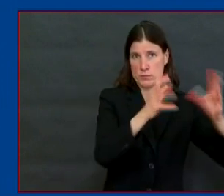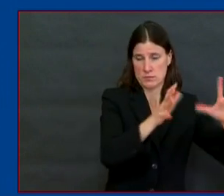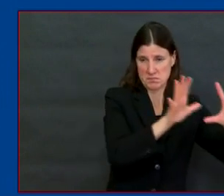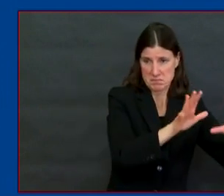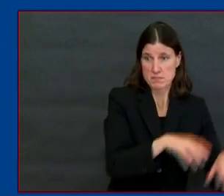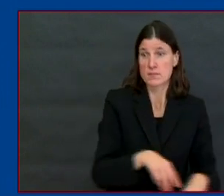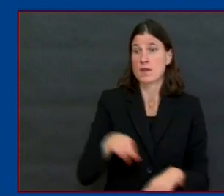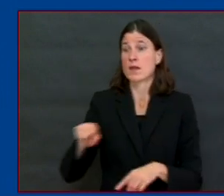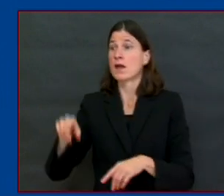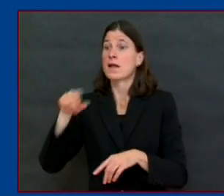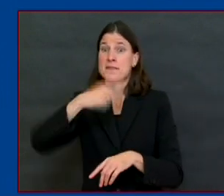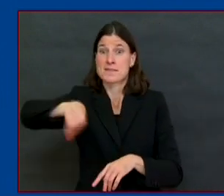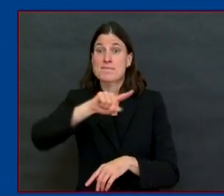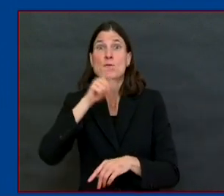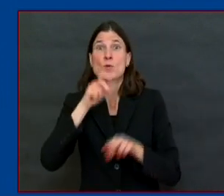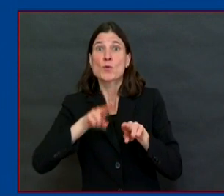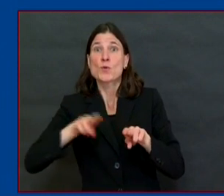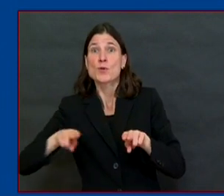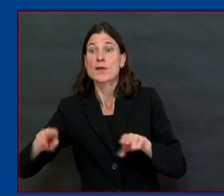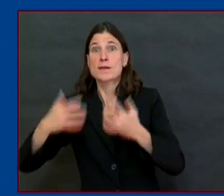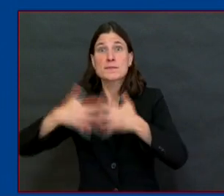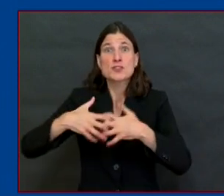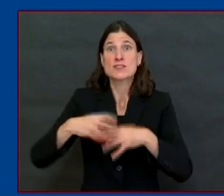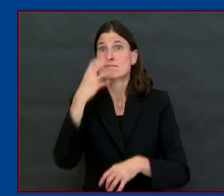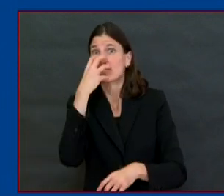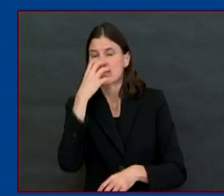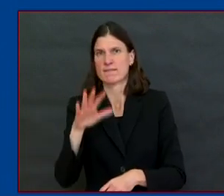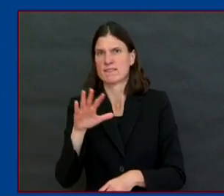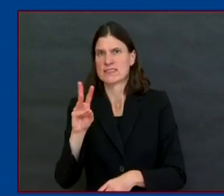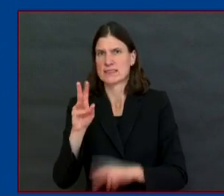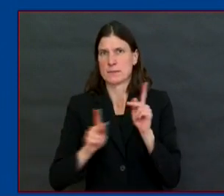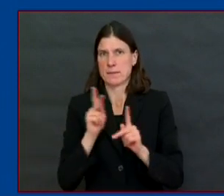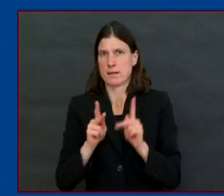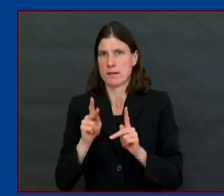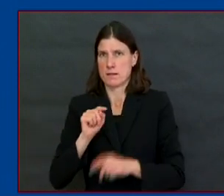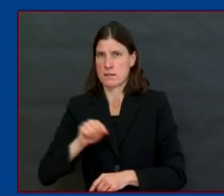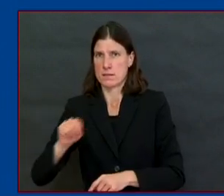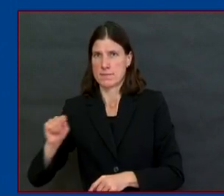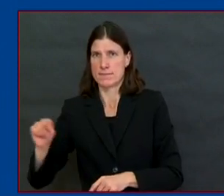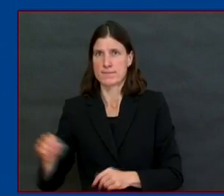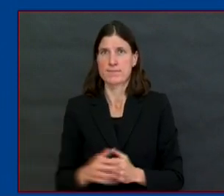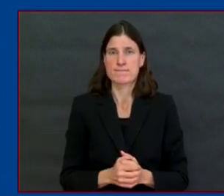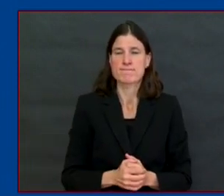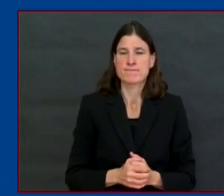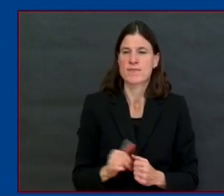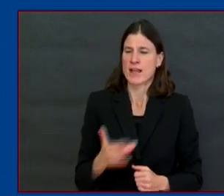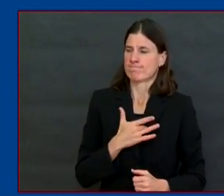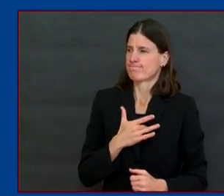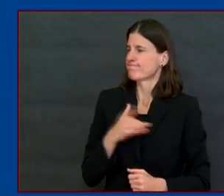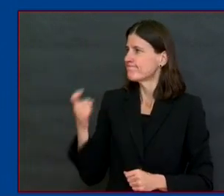We sadly have 19 additional COVID-19 associated fatalities to report.